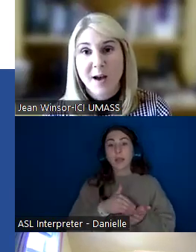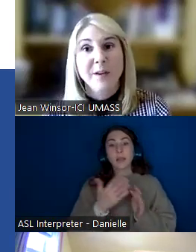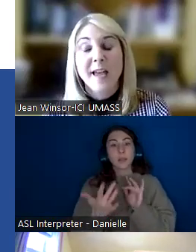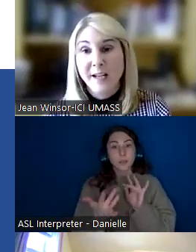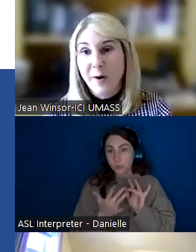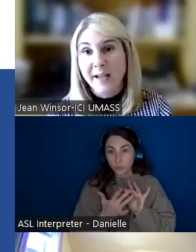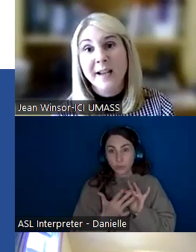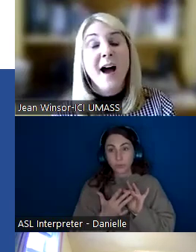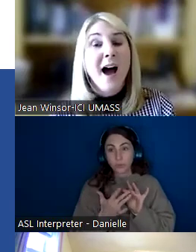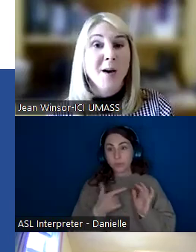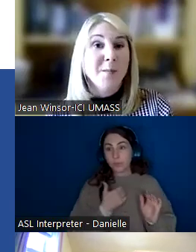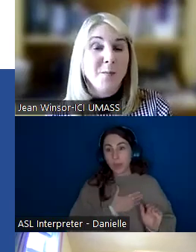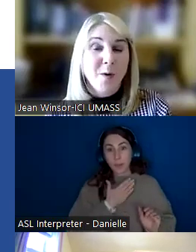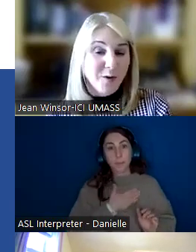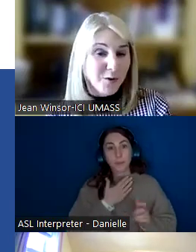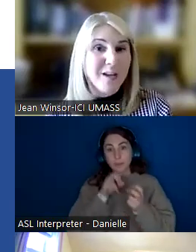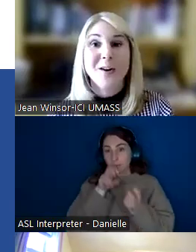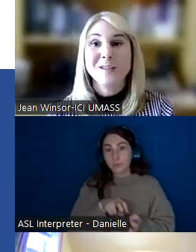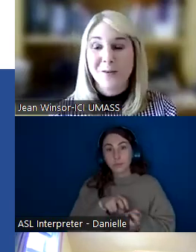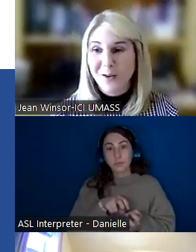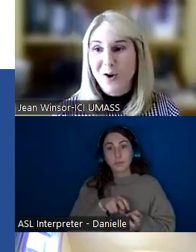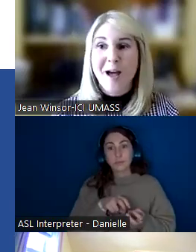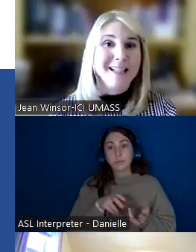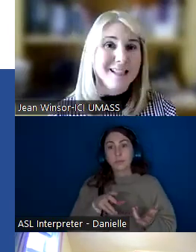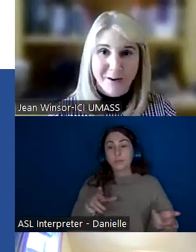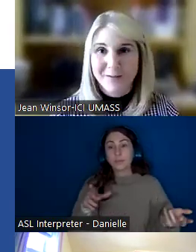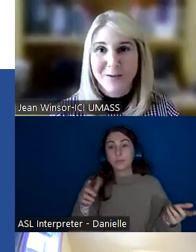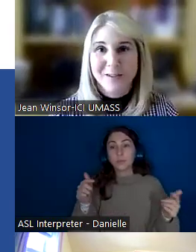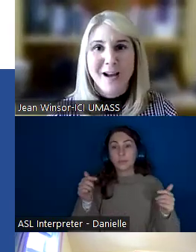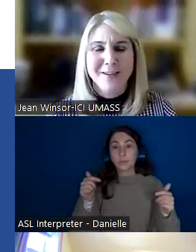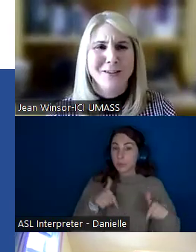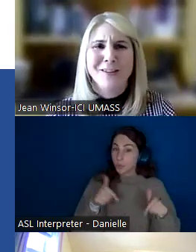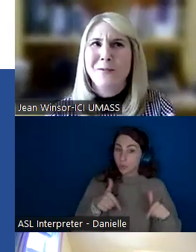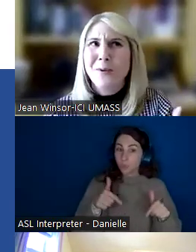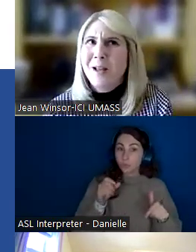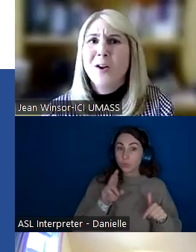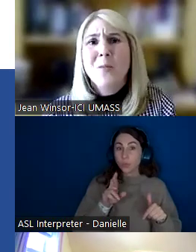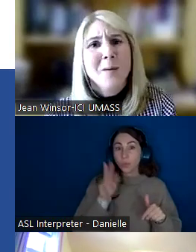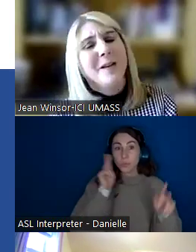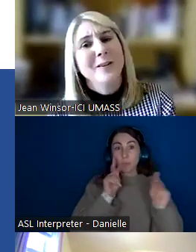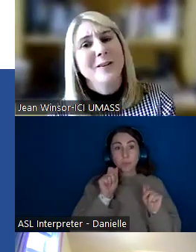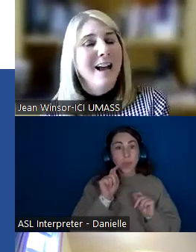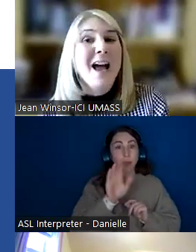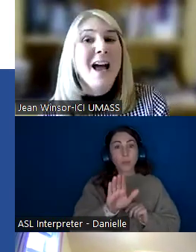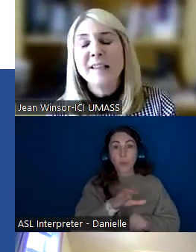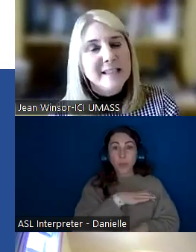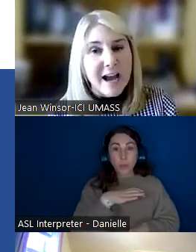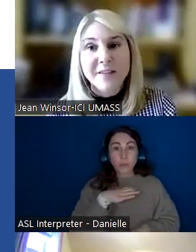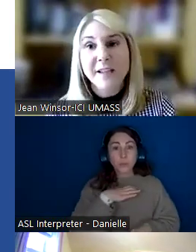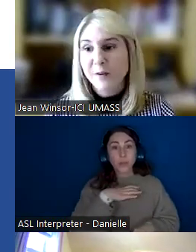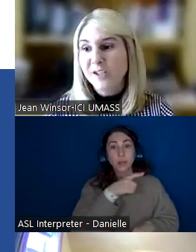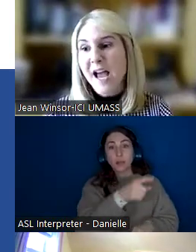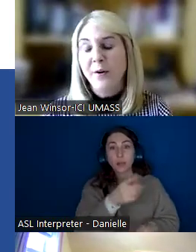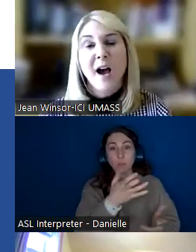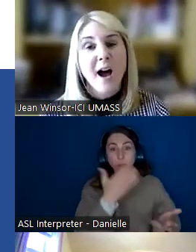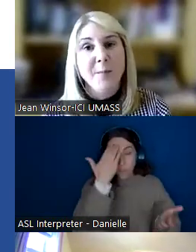conversations with anyone, whether they're here or you go back and talk with folks at your council. They're like, we want to know more, but you're not.